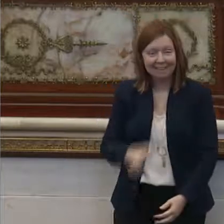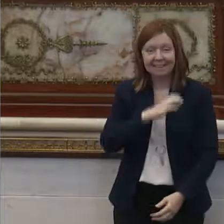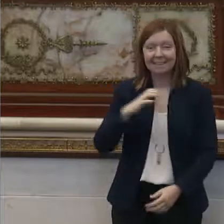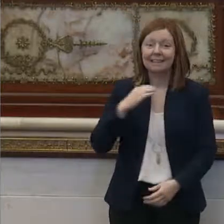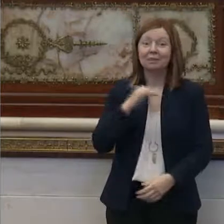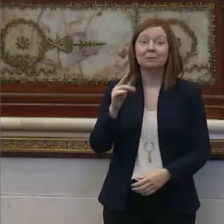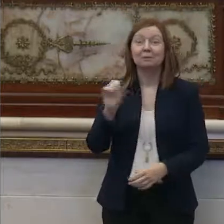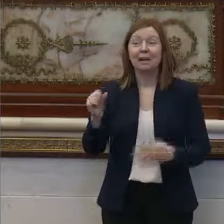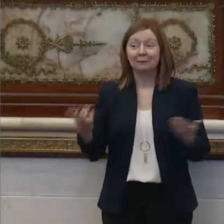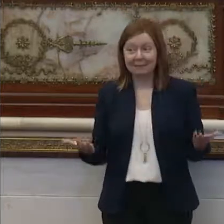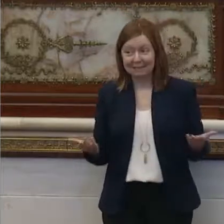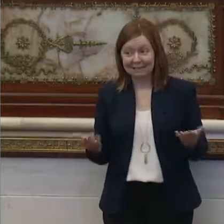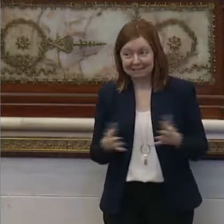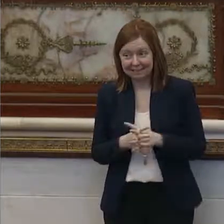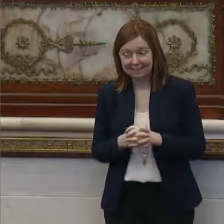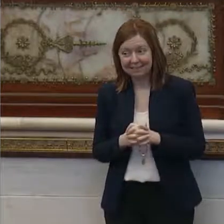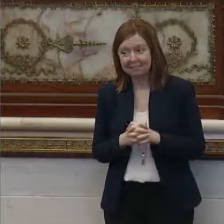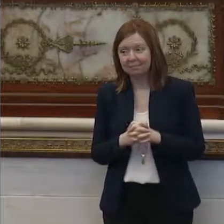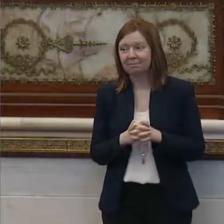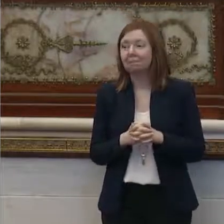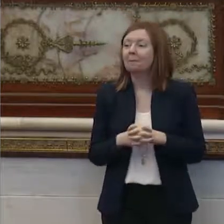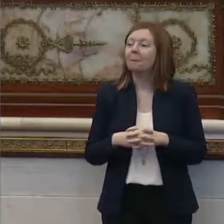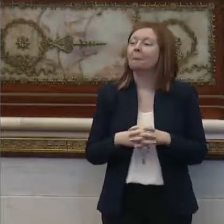Councilmember Thomas,